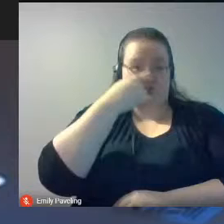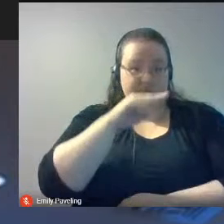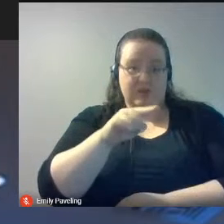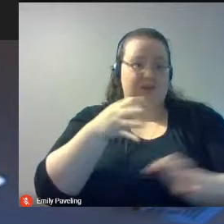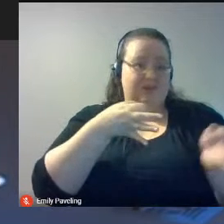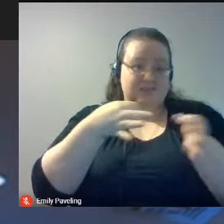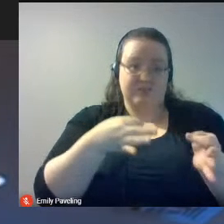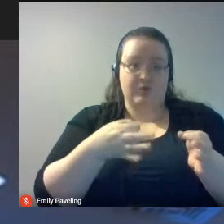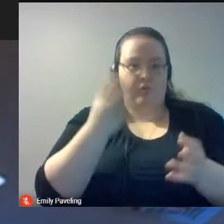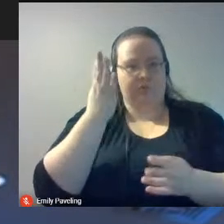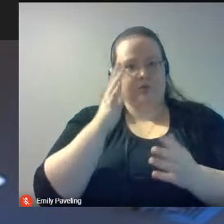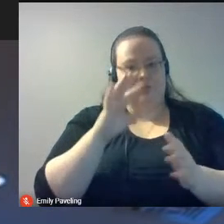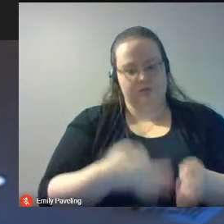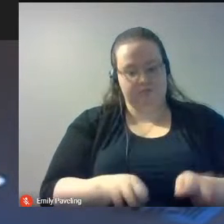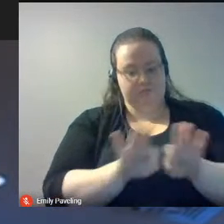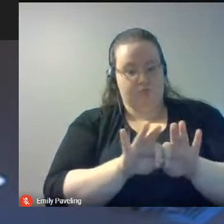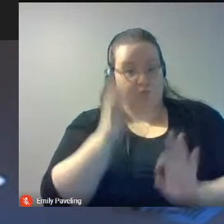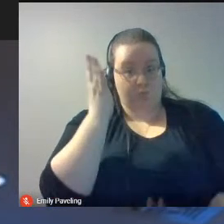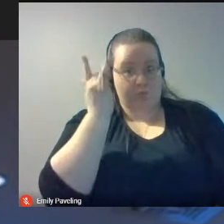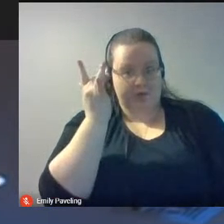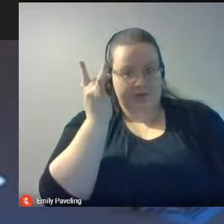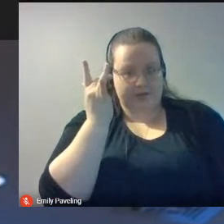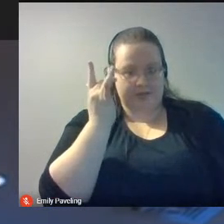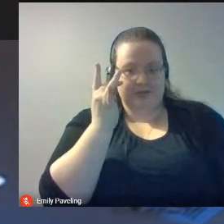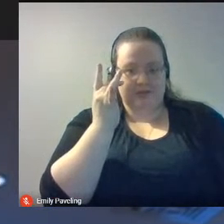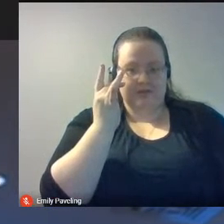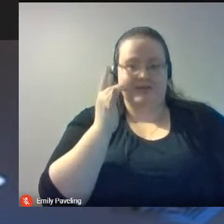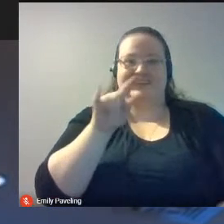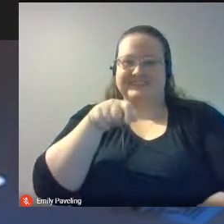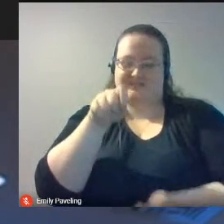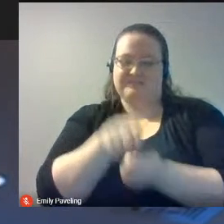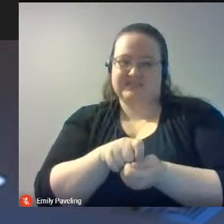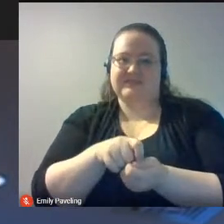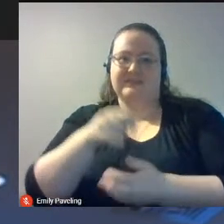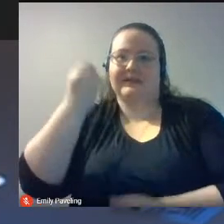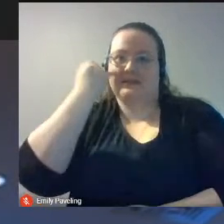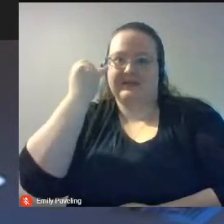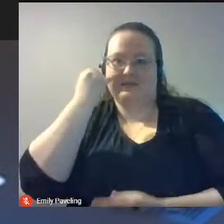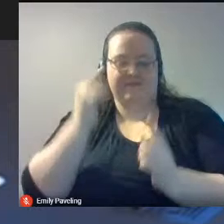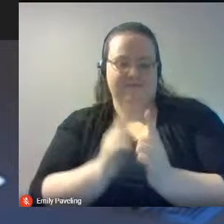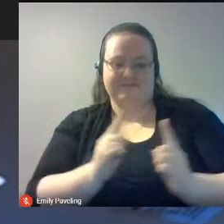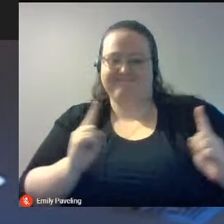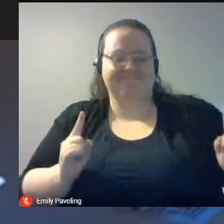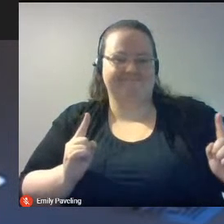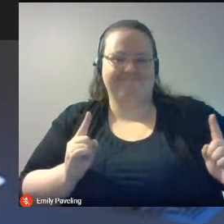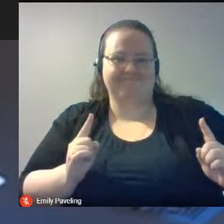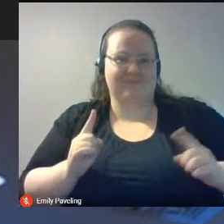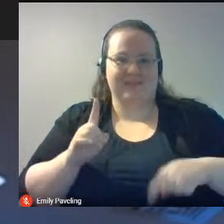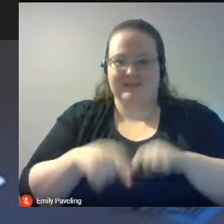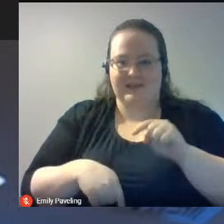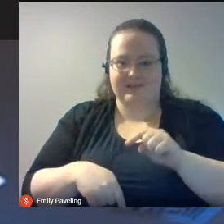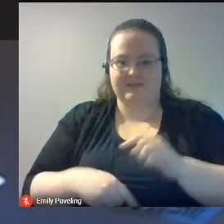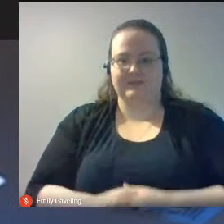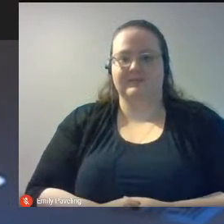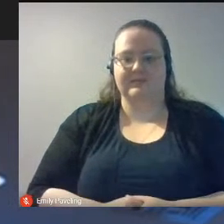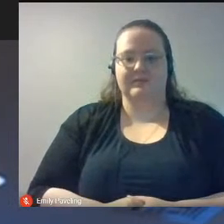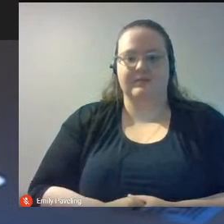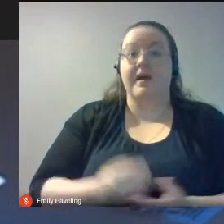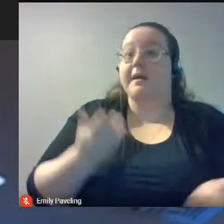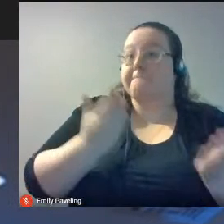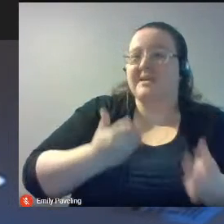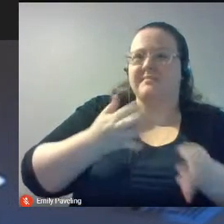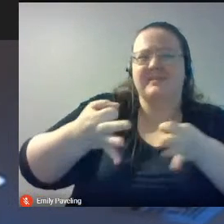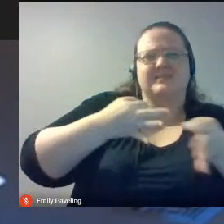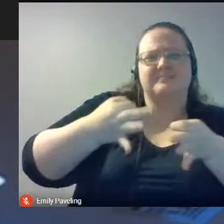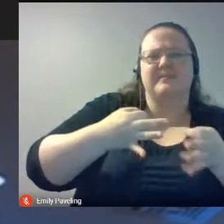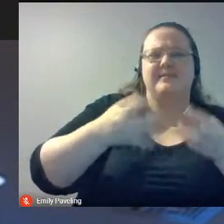masks, especially where physical distancing cannot be maintained? And maybe also talk a little bit about what a mask break